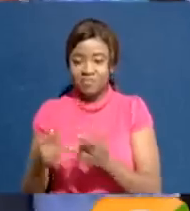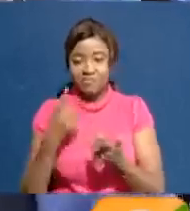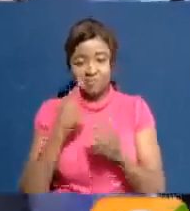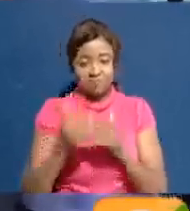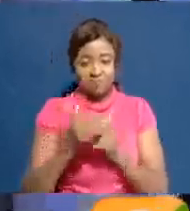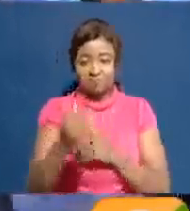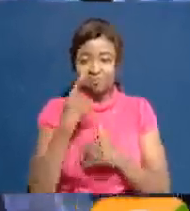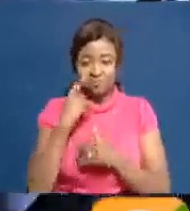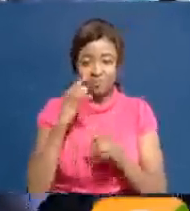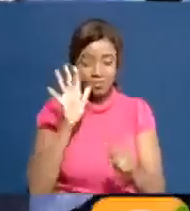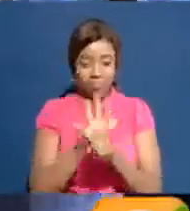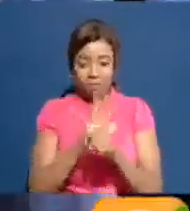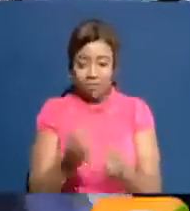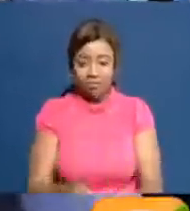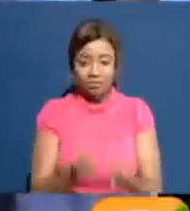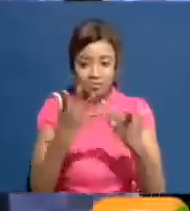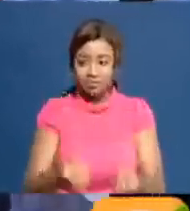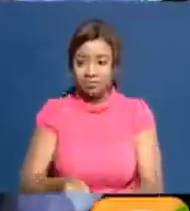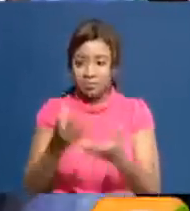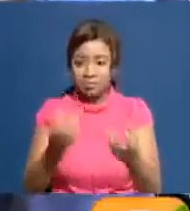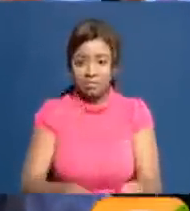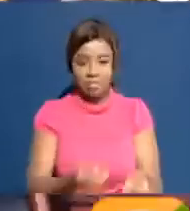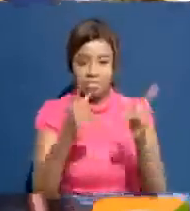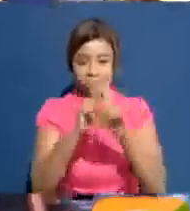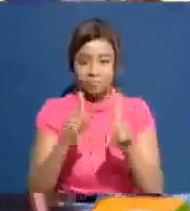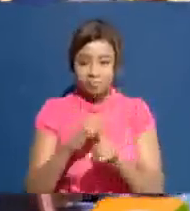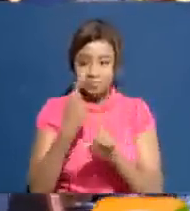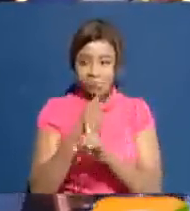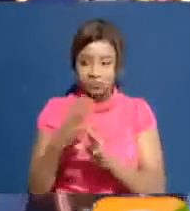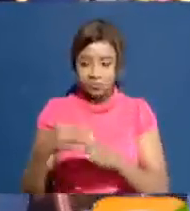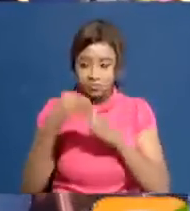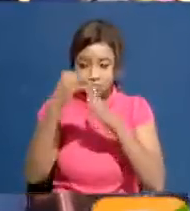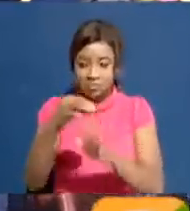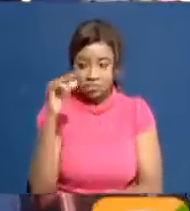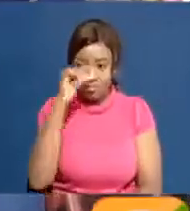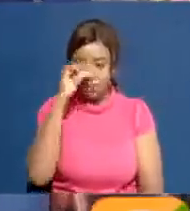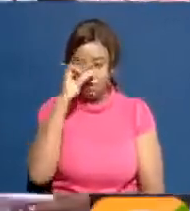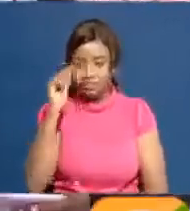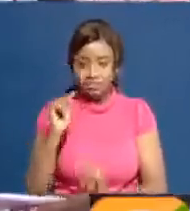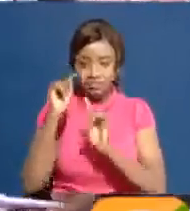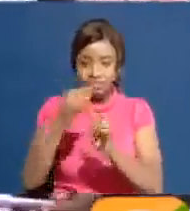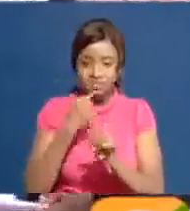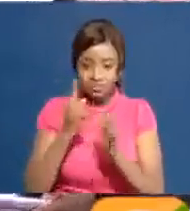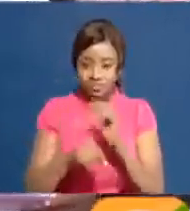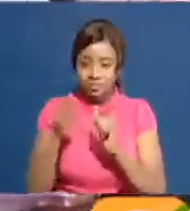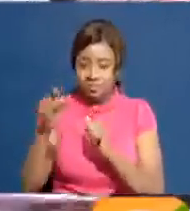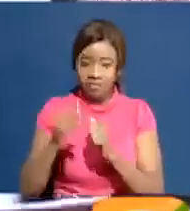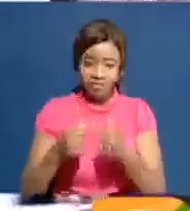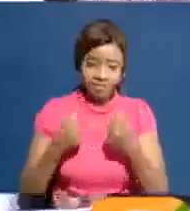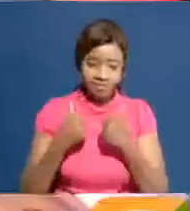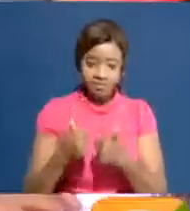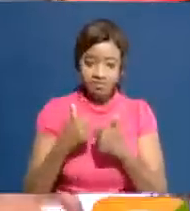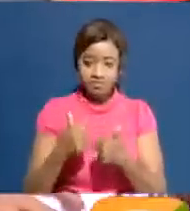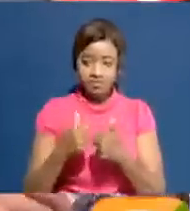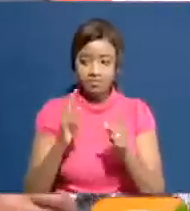attacks. However, a section of leaders from Garissa County have dismissed the civil society groups who have come out to reject the nomination, saying